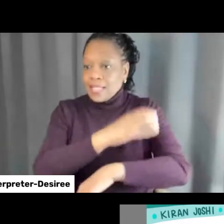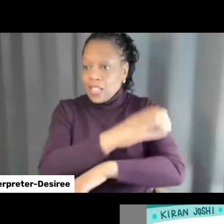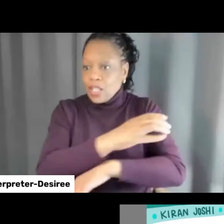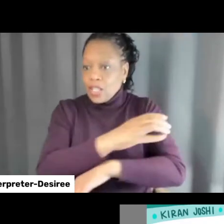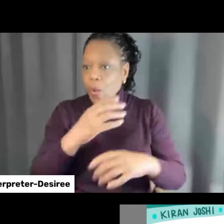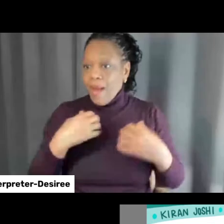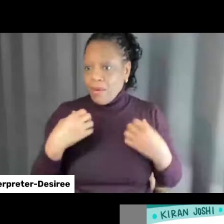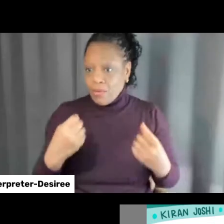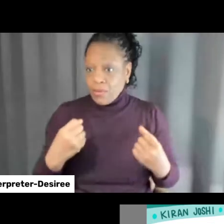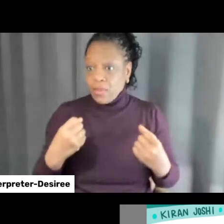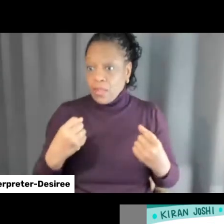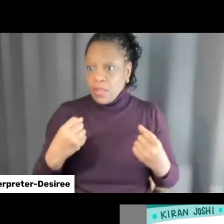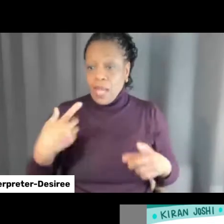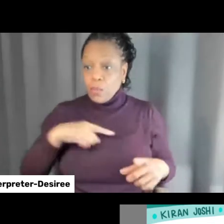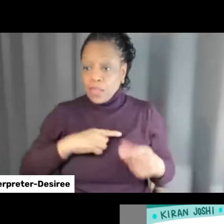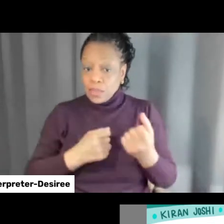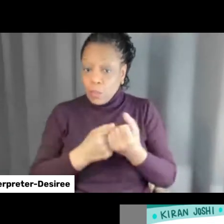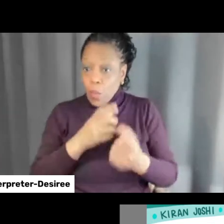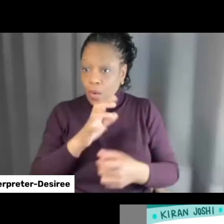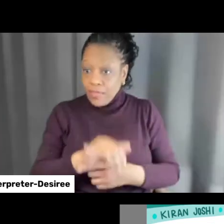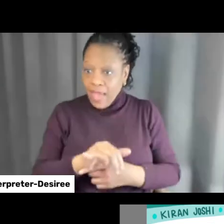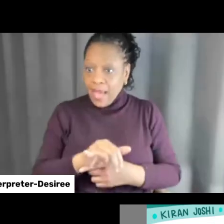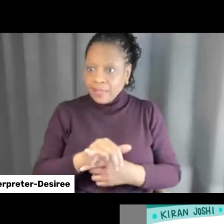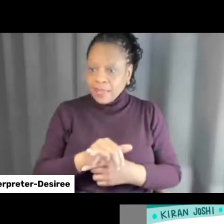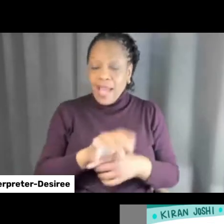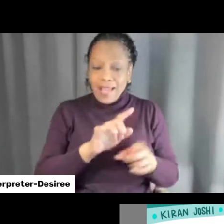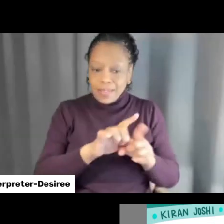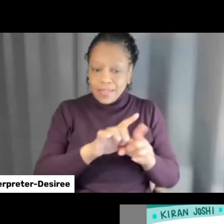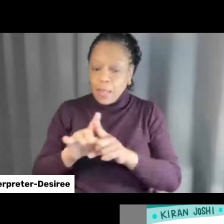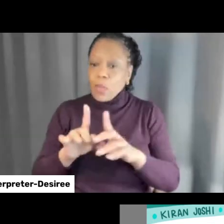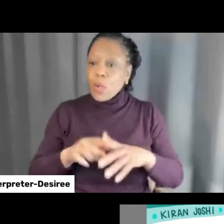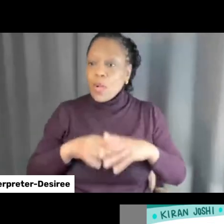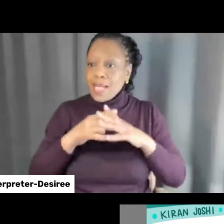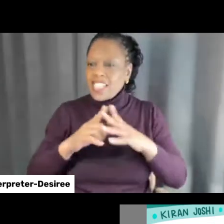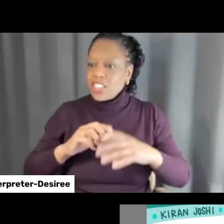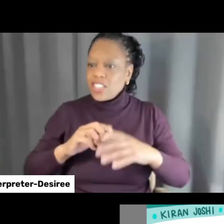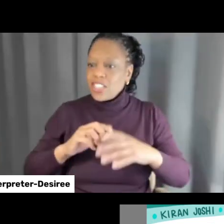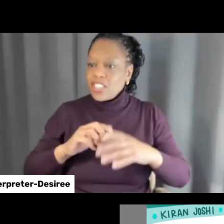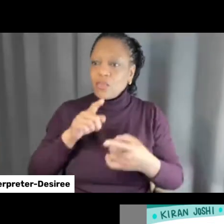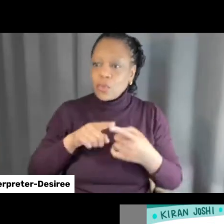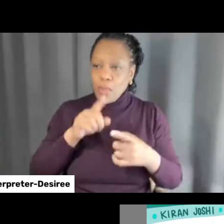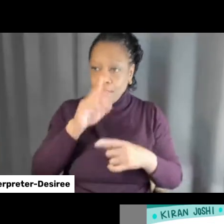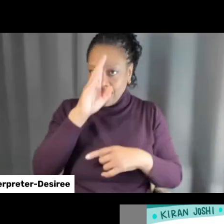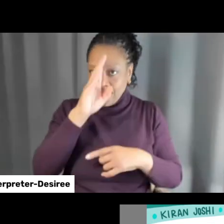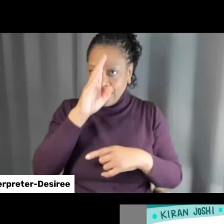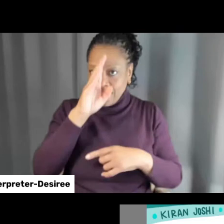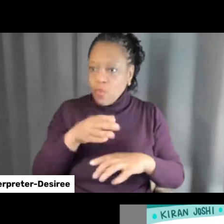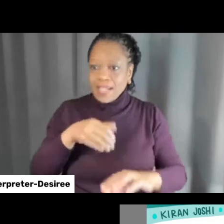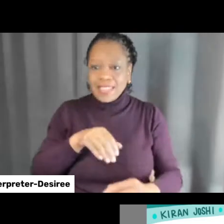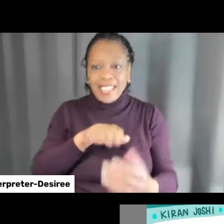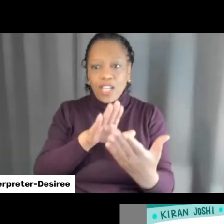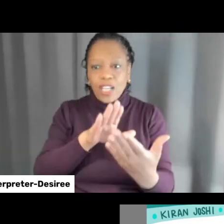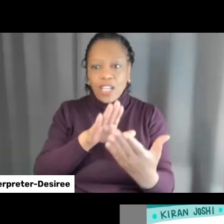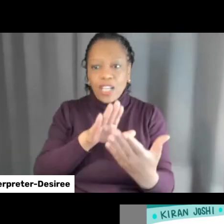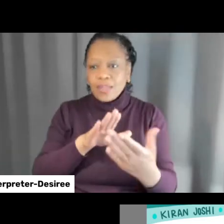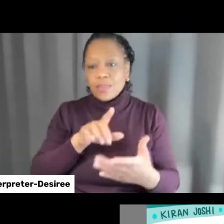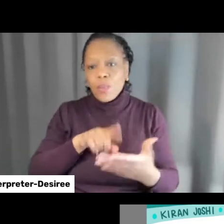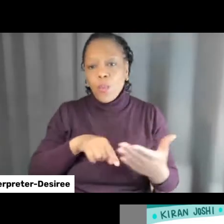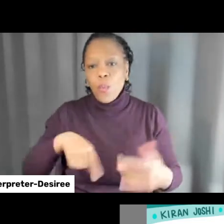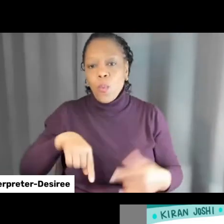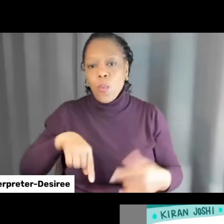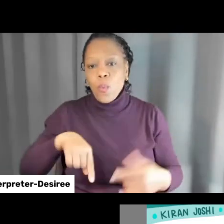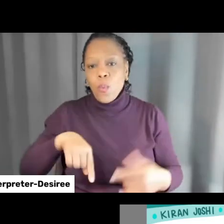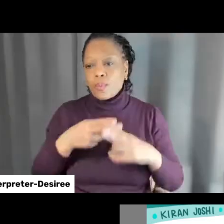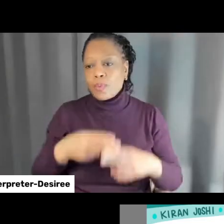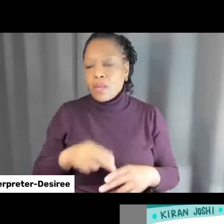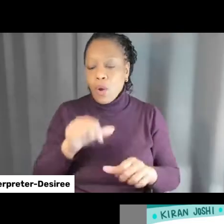and similar initiatives to directly assess or directly address what we call the social